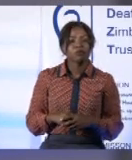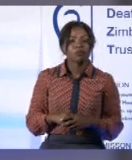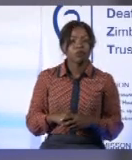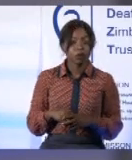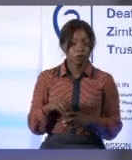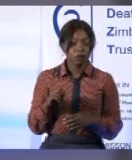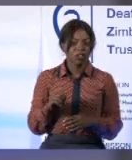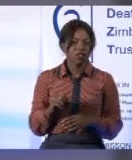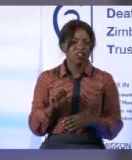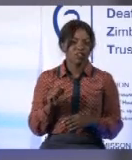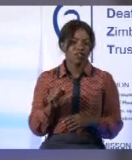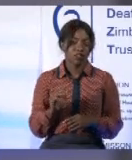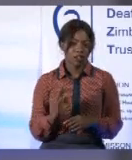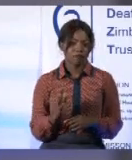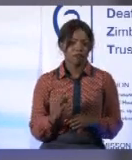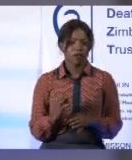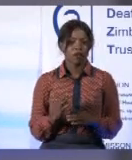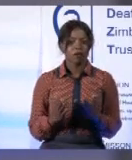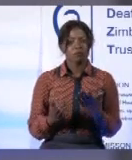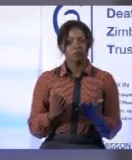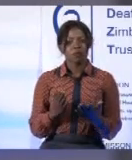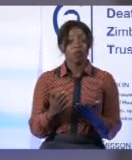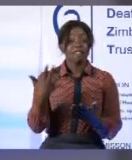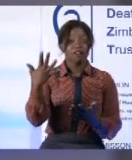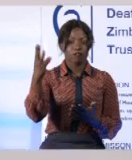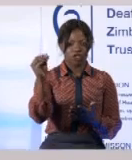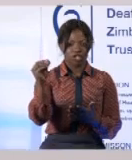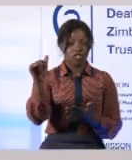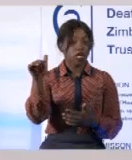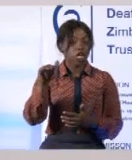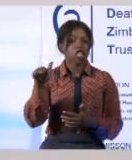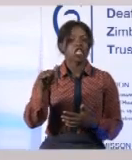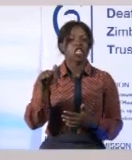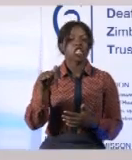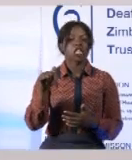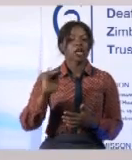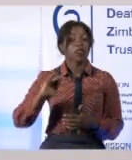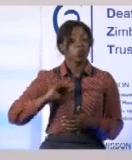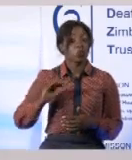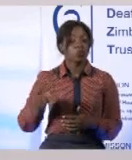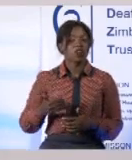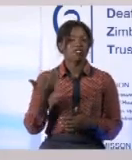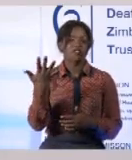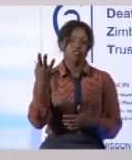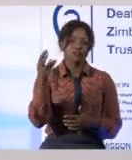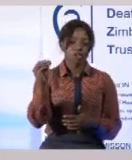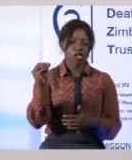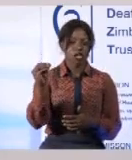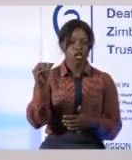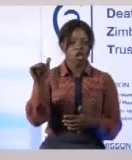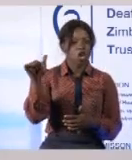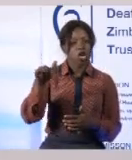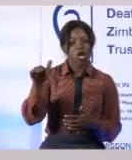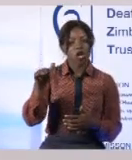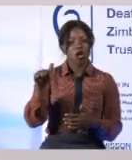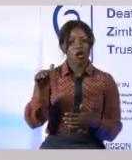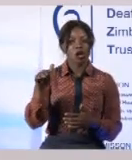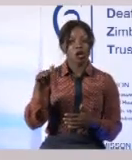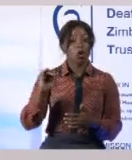age. Which is? 50. 50. So you are saying that there are 50-year-olds